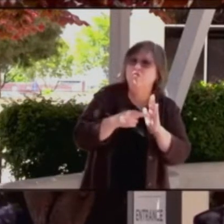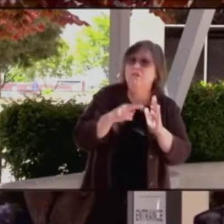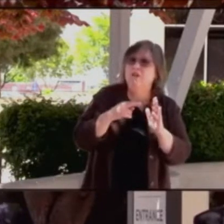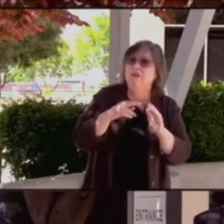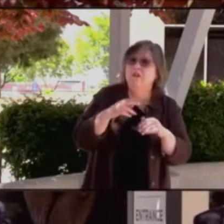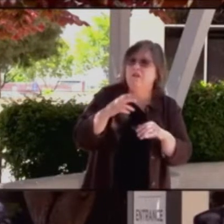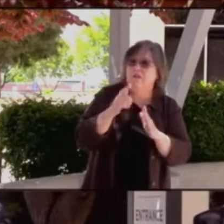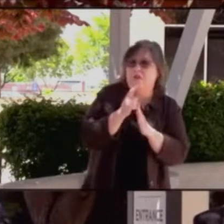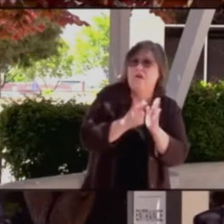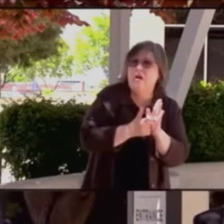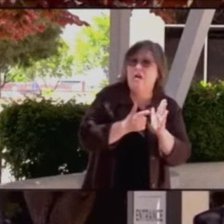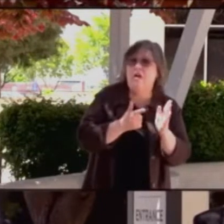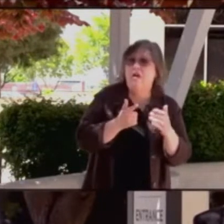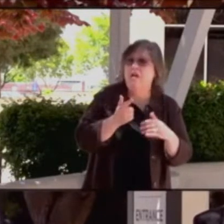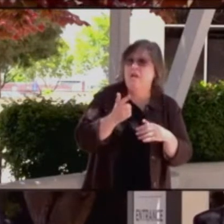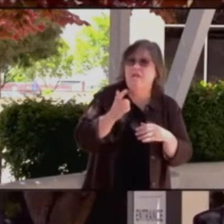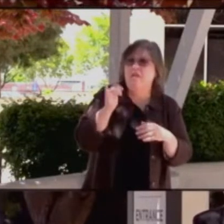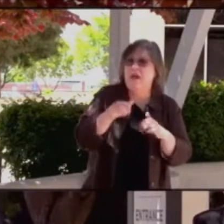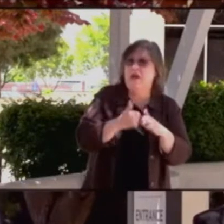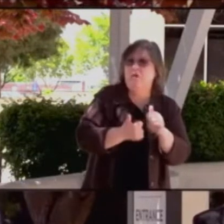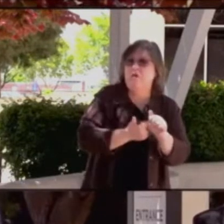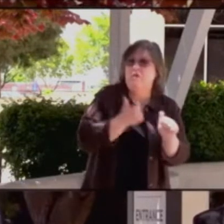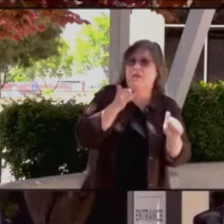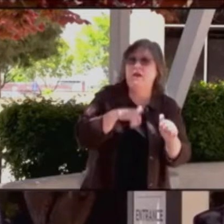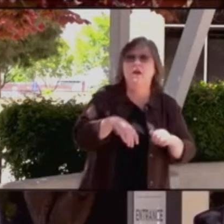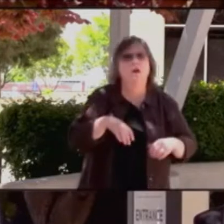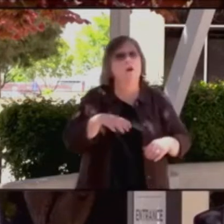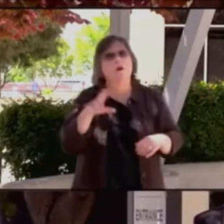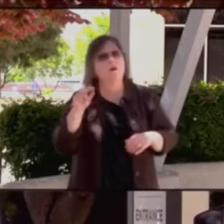applicable regulations and statutes. ACBS?